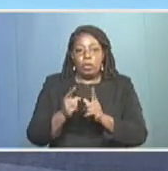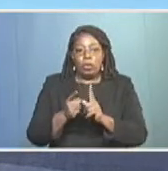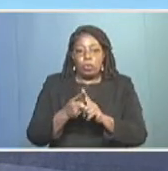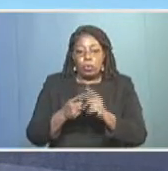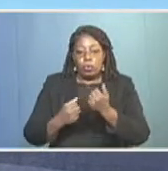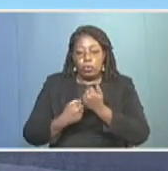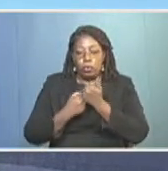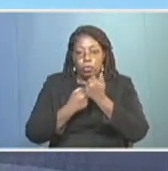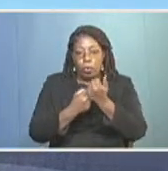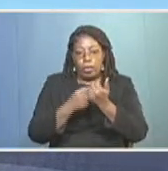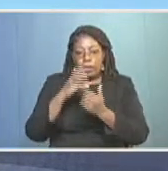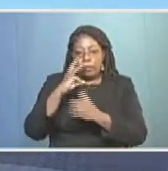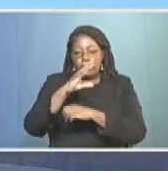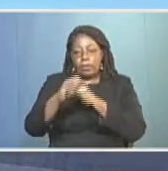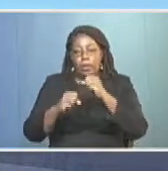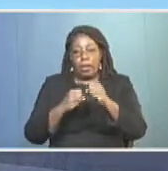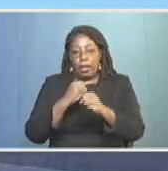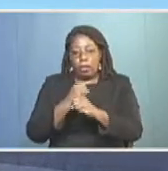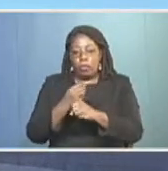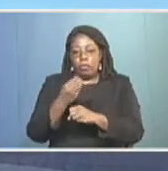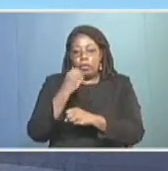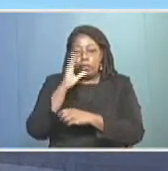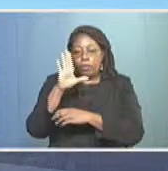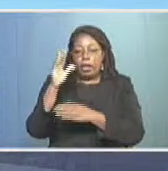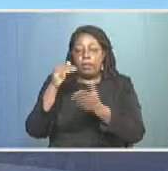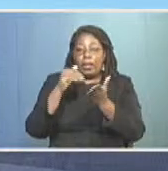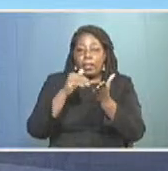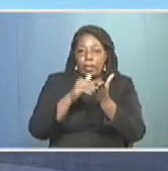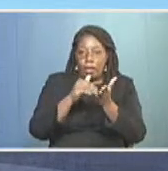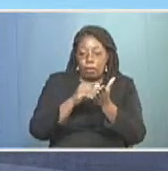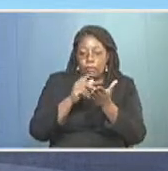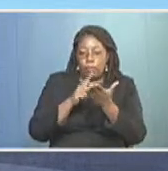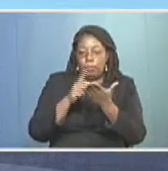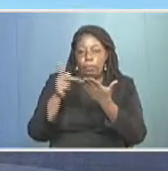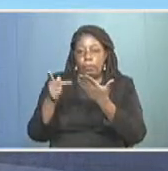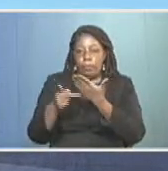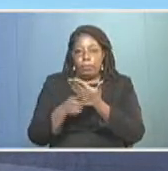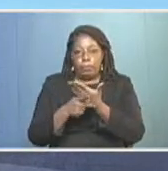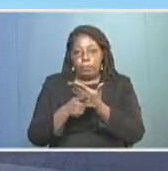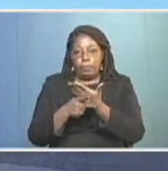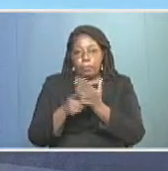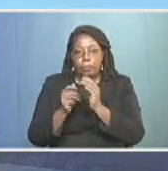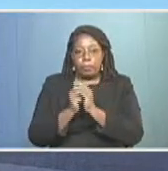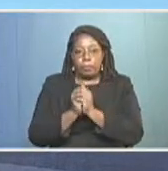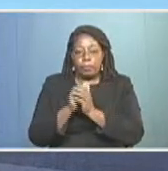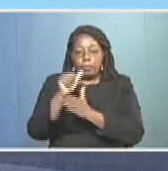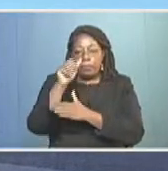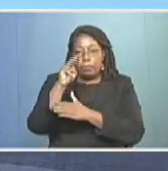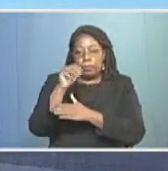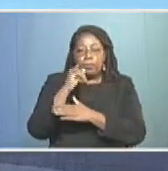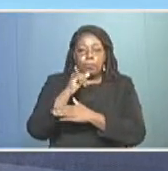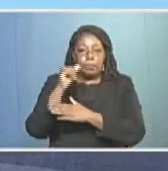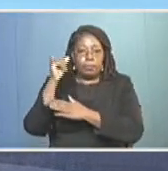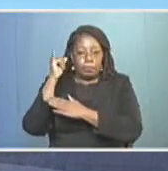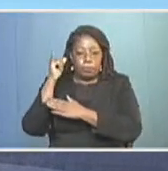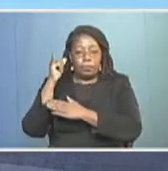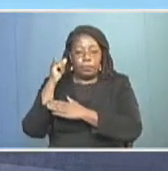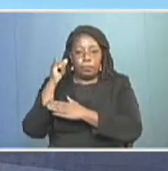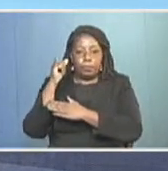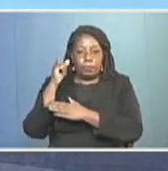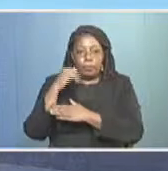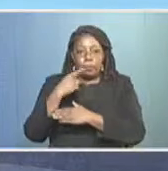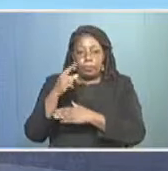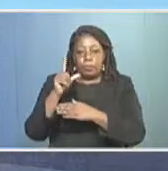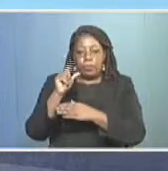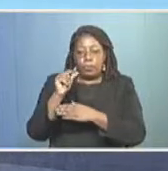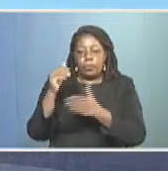to support its 6th annual Feed 5,000 holiday program. For its part, AML yesterday made an initial injection